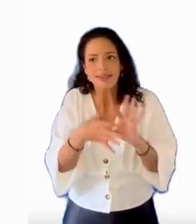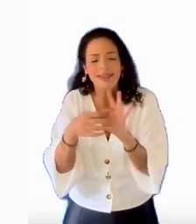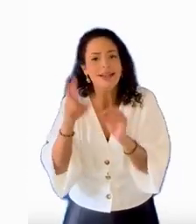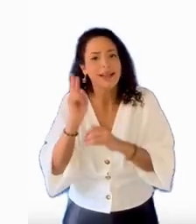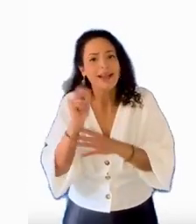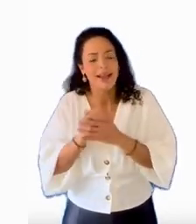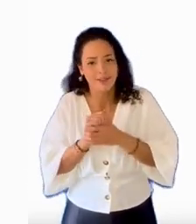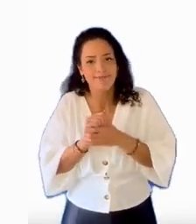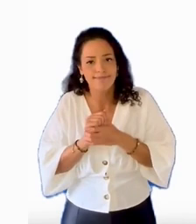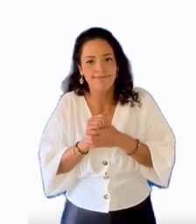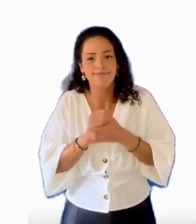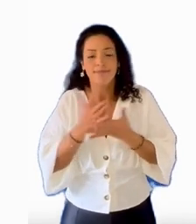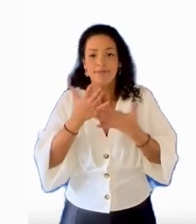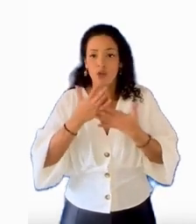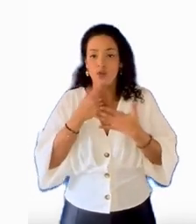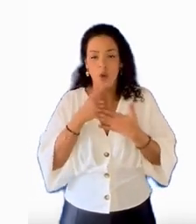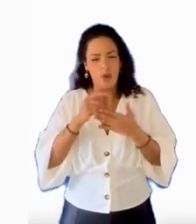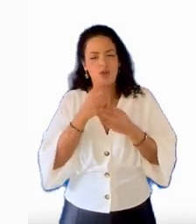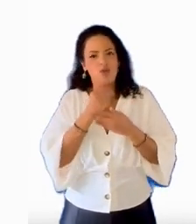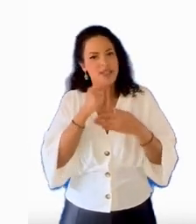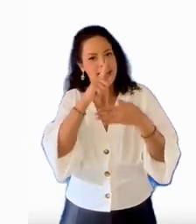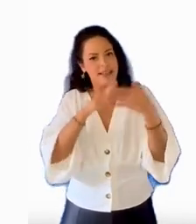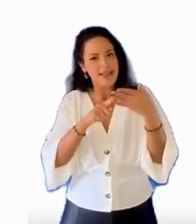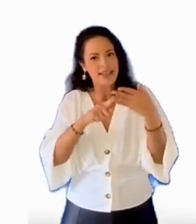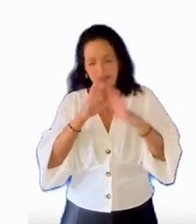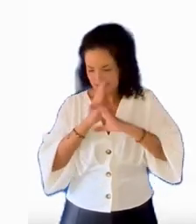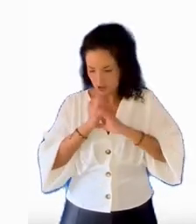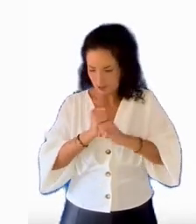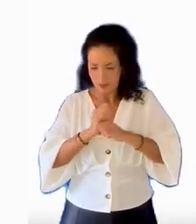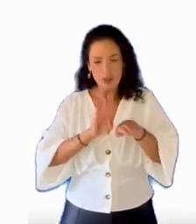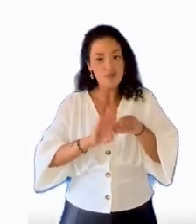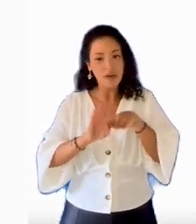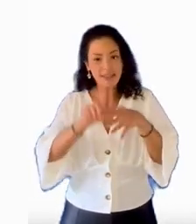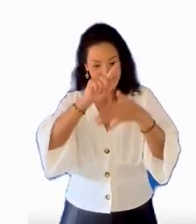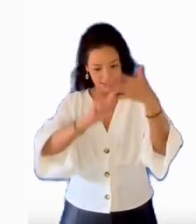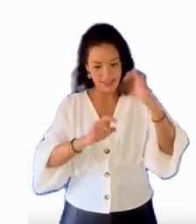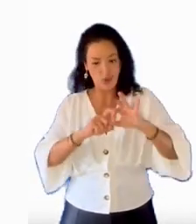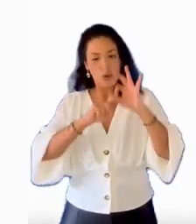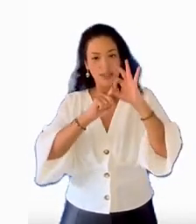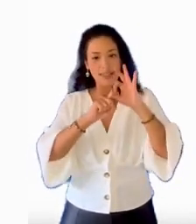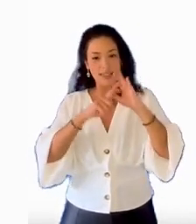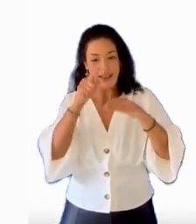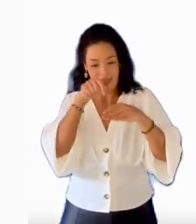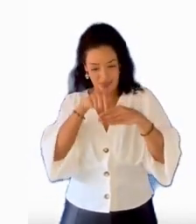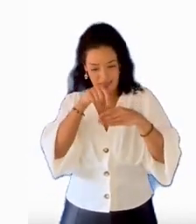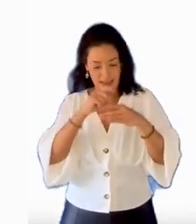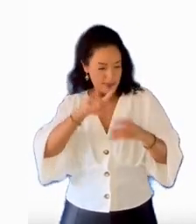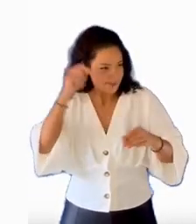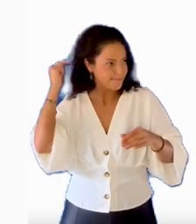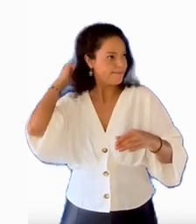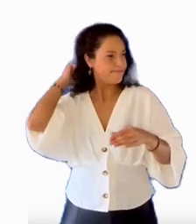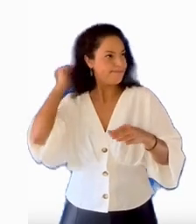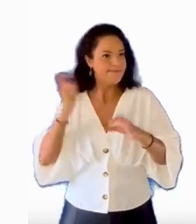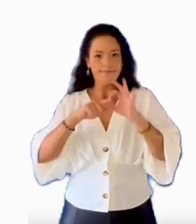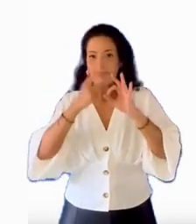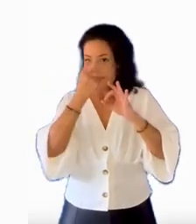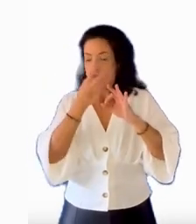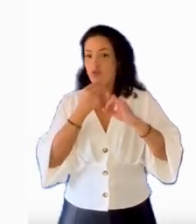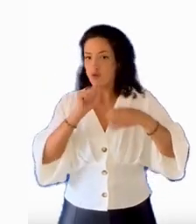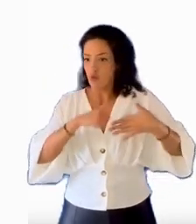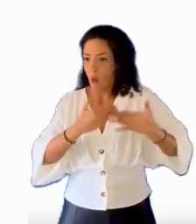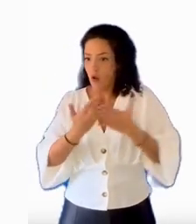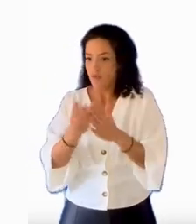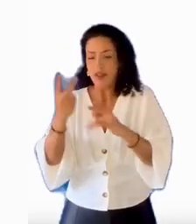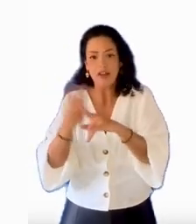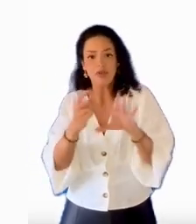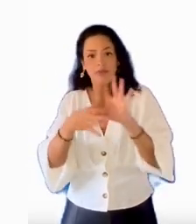is different to making a commitment to practice them. And so this section is about how these intrinsic qualities can be used to offer connection and to form